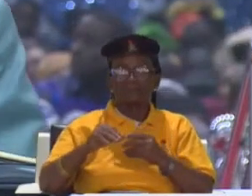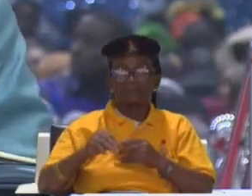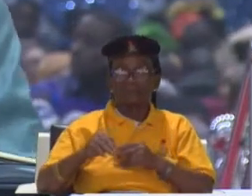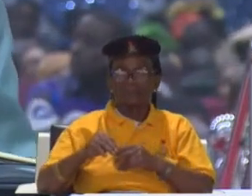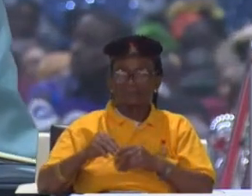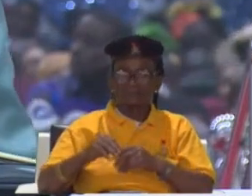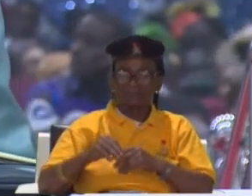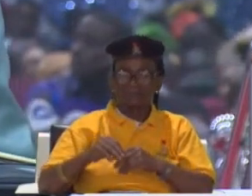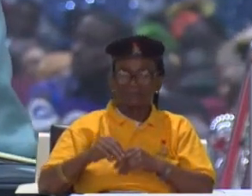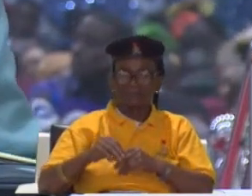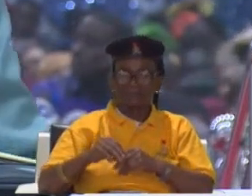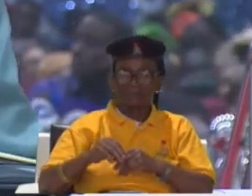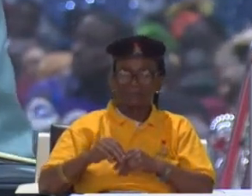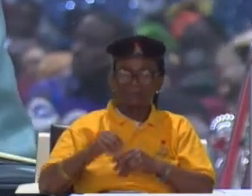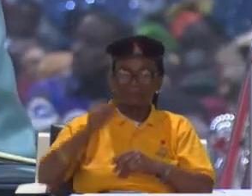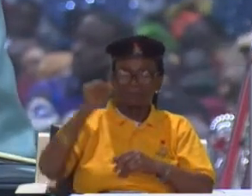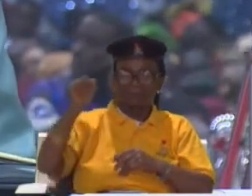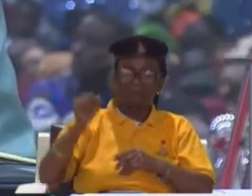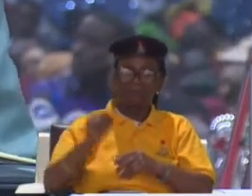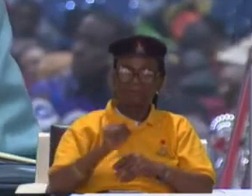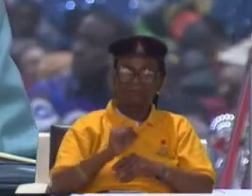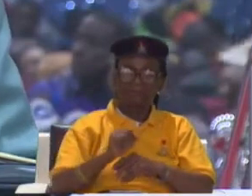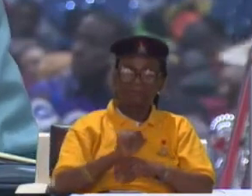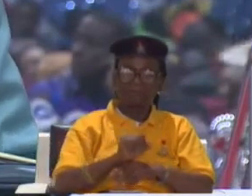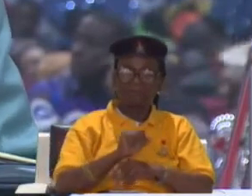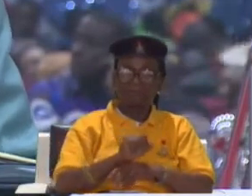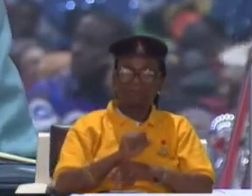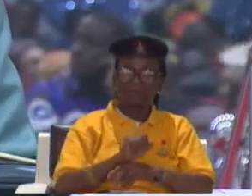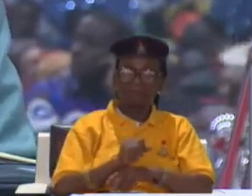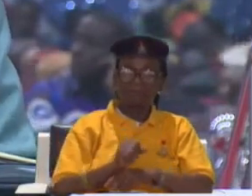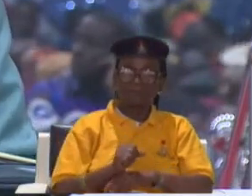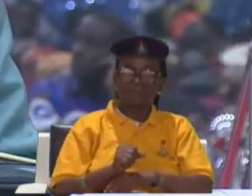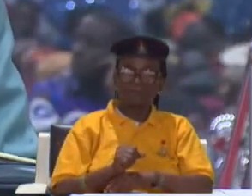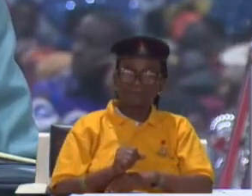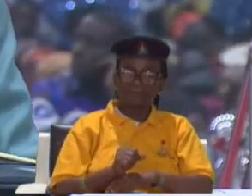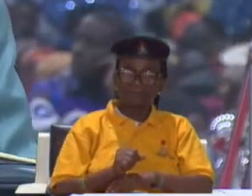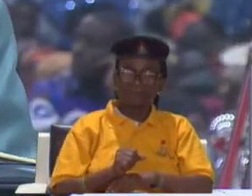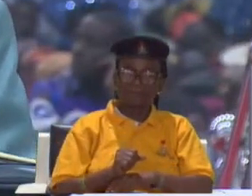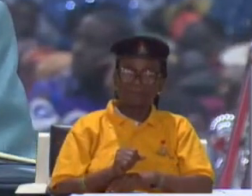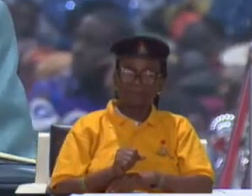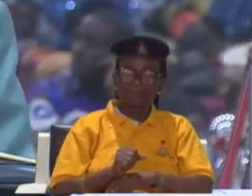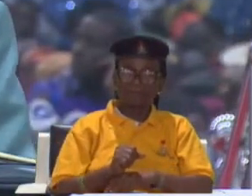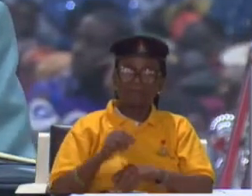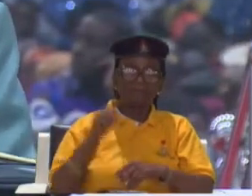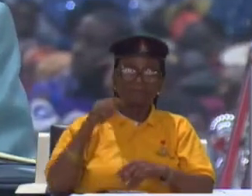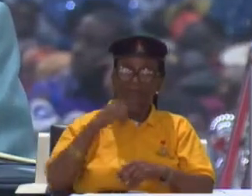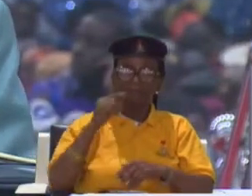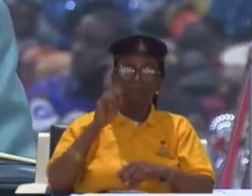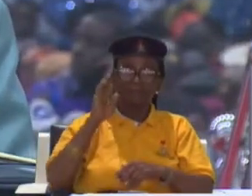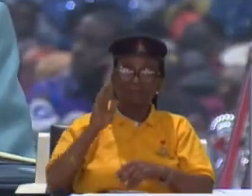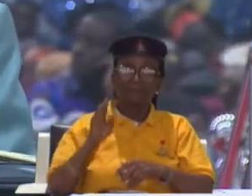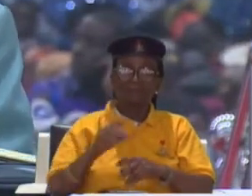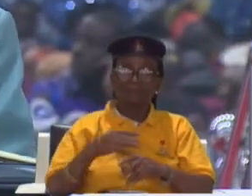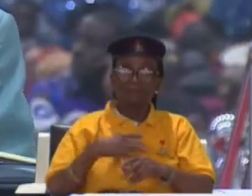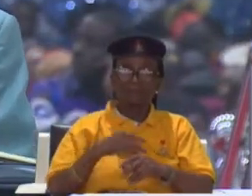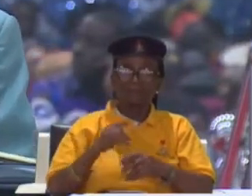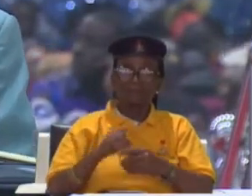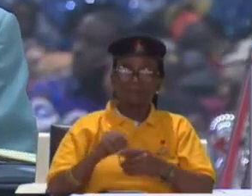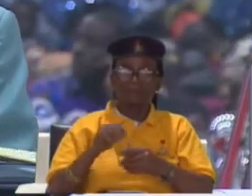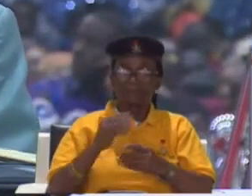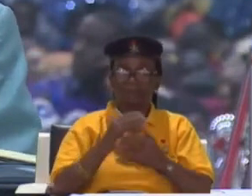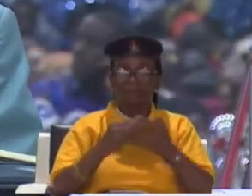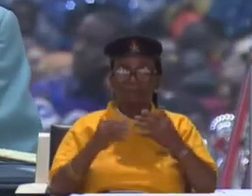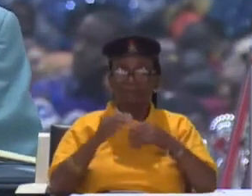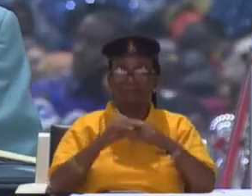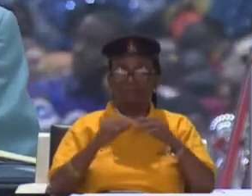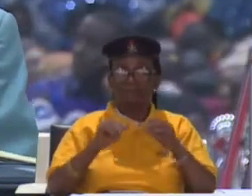Or who may want to just go and build a big building for us for a